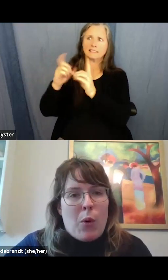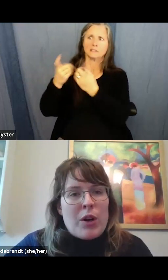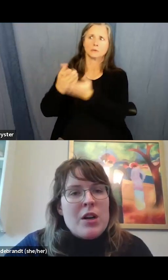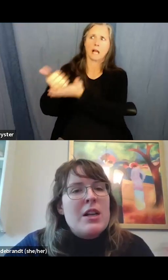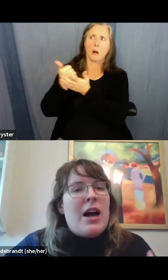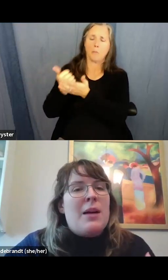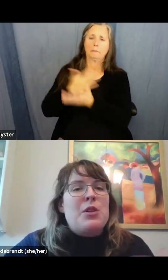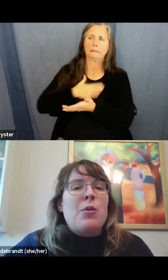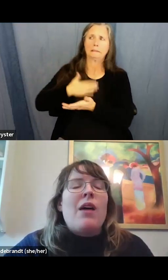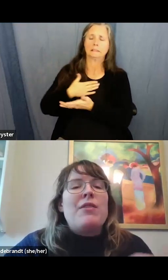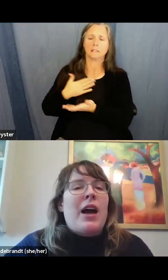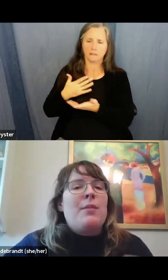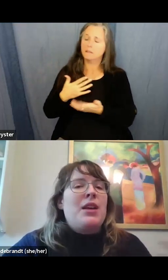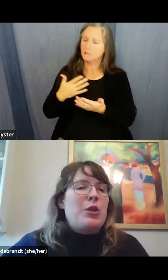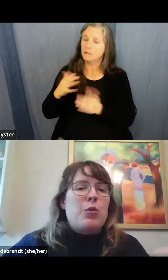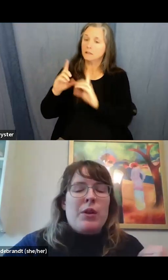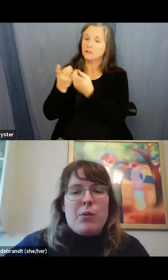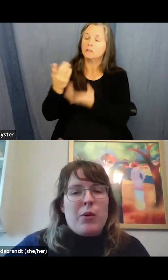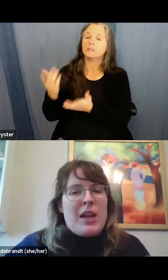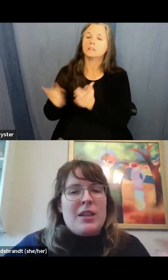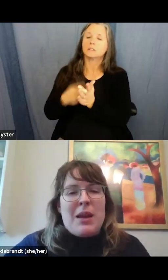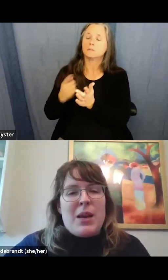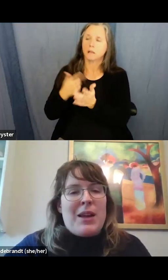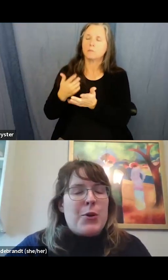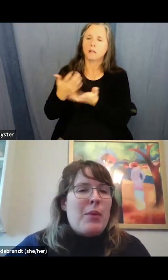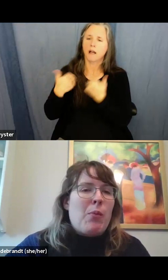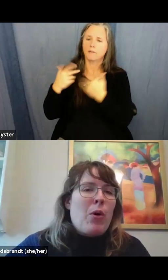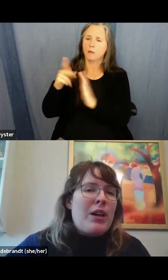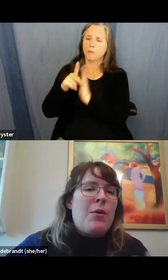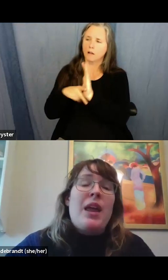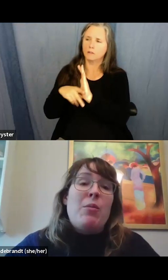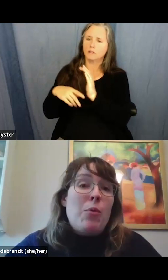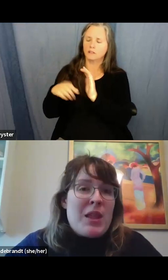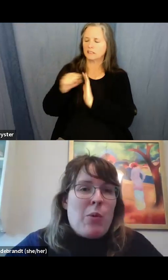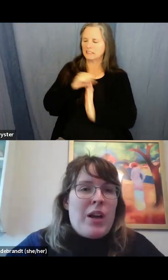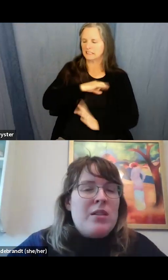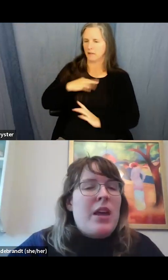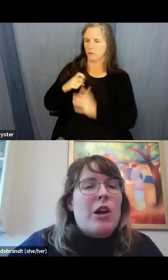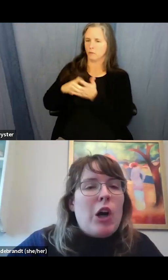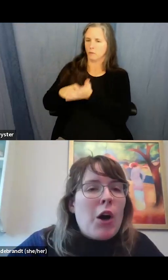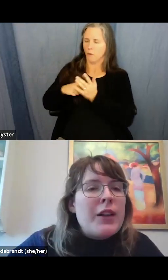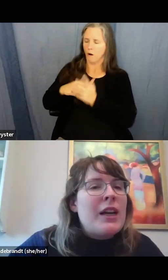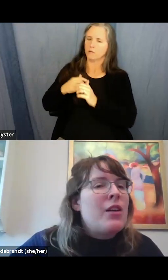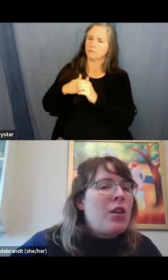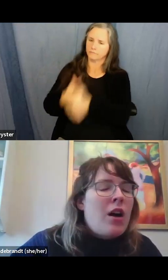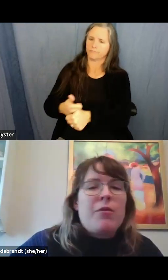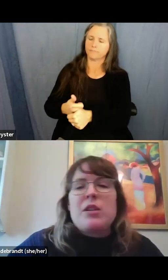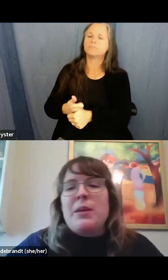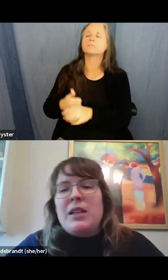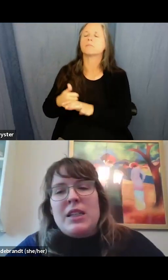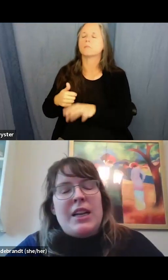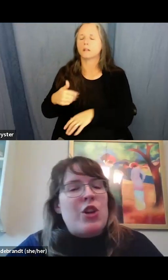individual reporter. So oftentimes if a school employee is making a mandatory report, they will be the ones that are calling